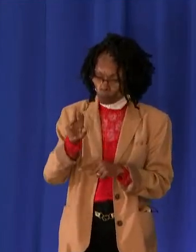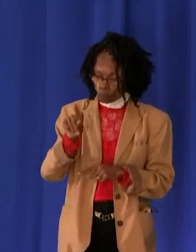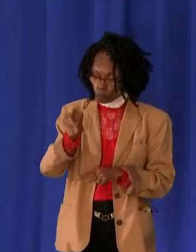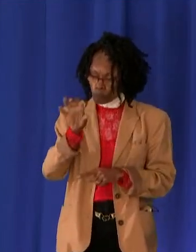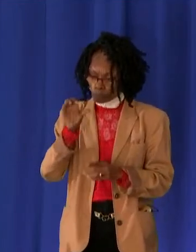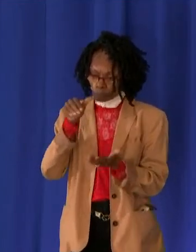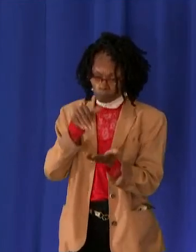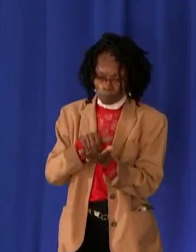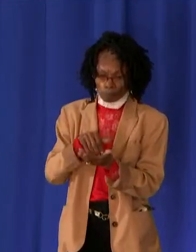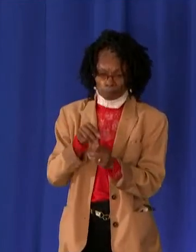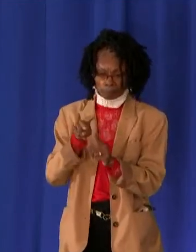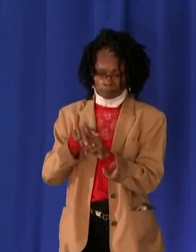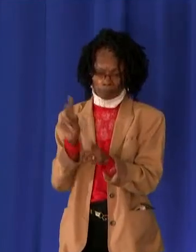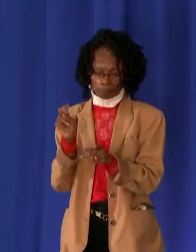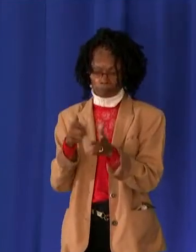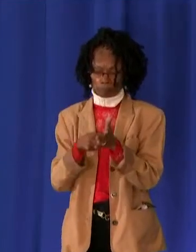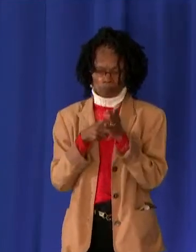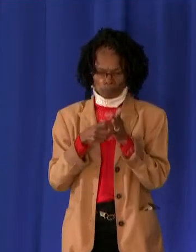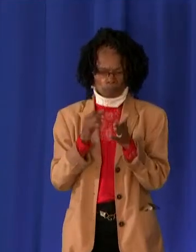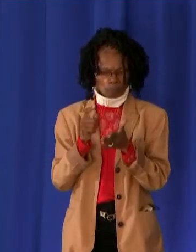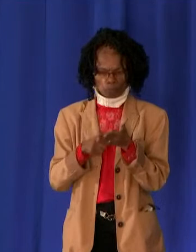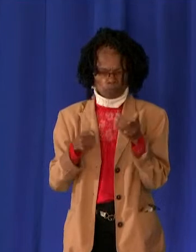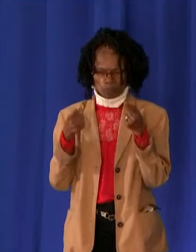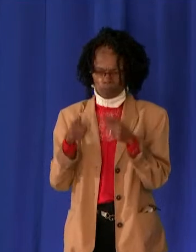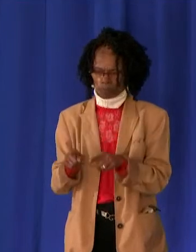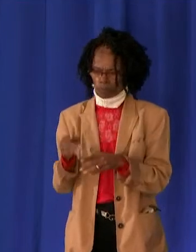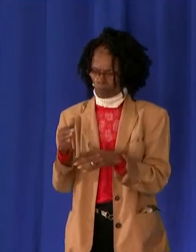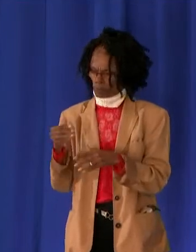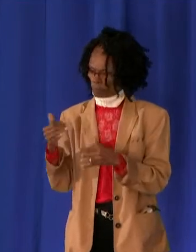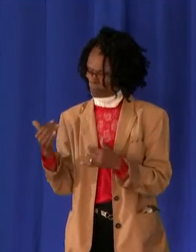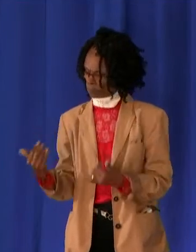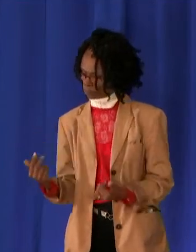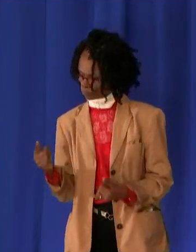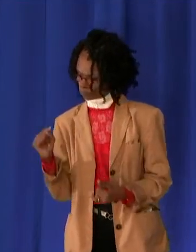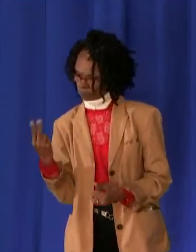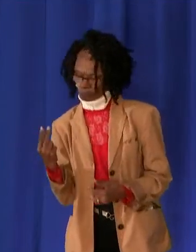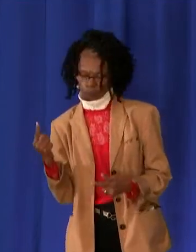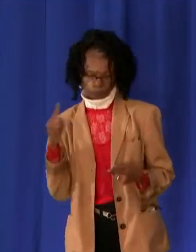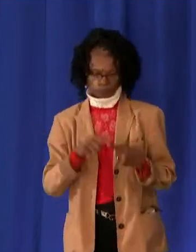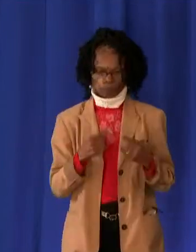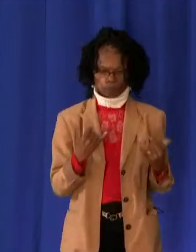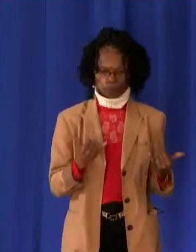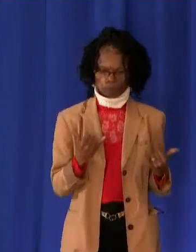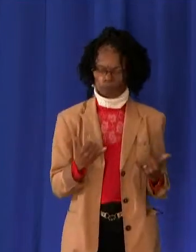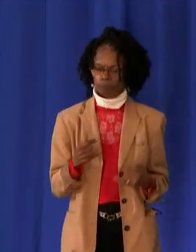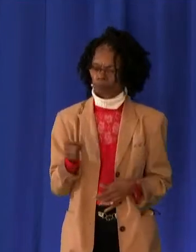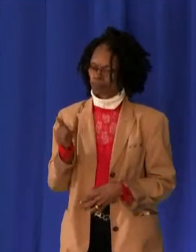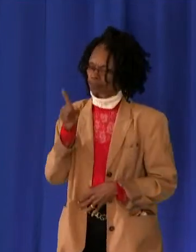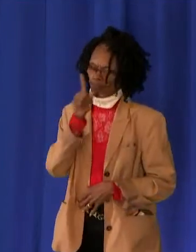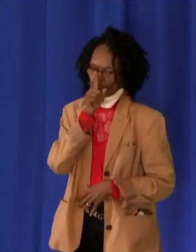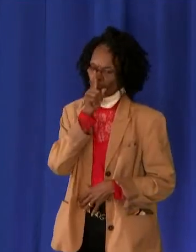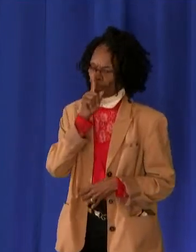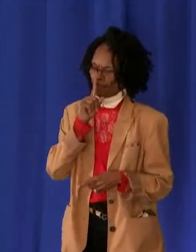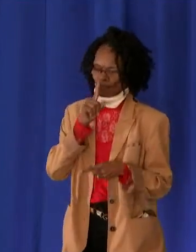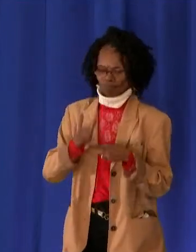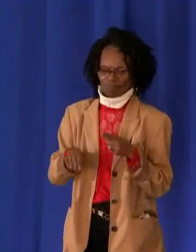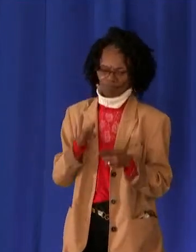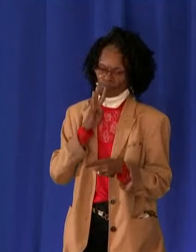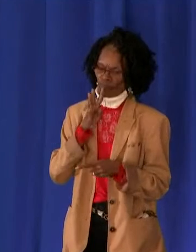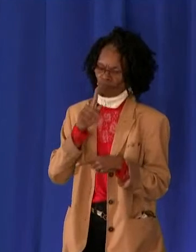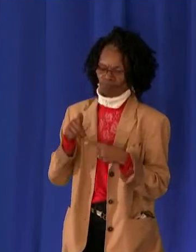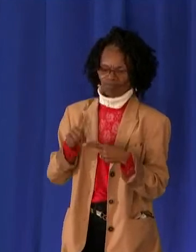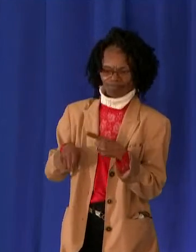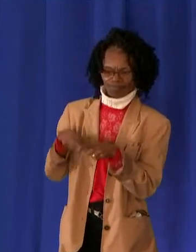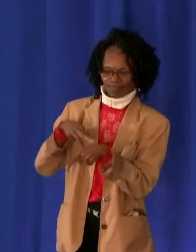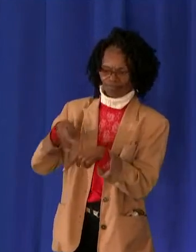lift the mandate. So what changed between Thursday and today? I can't speak to what he was referring